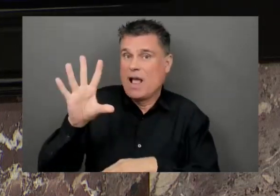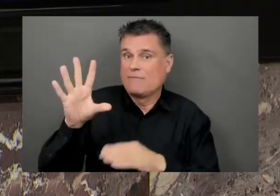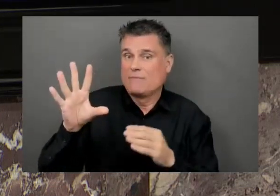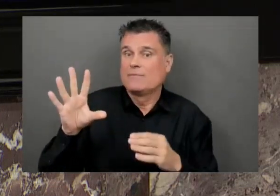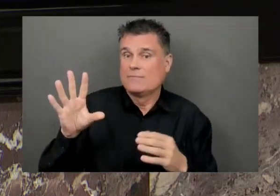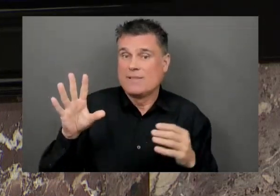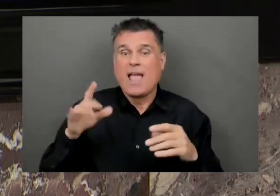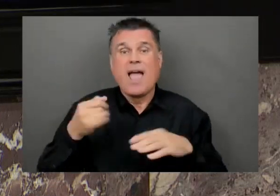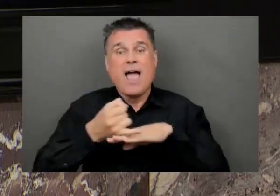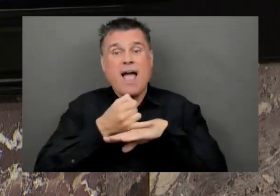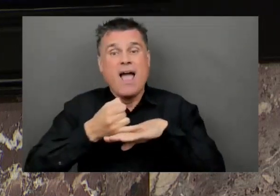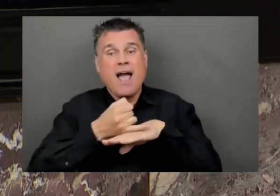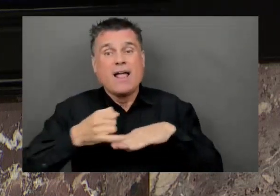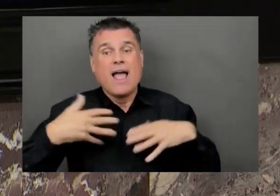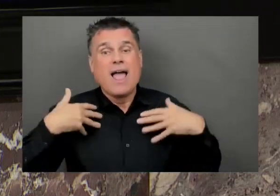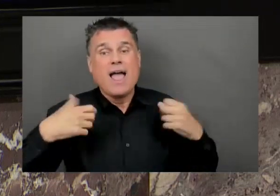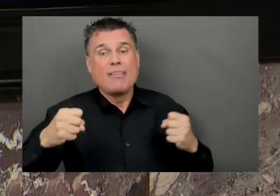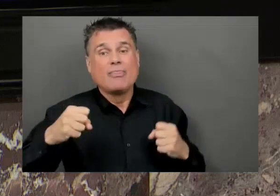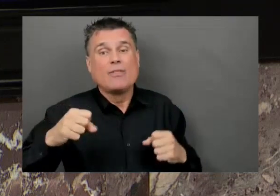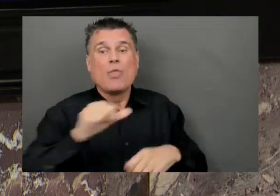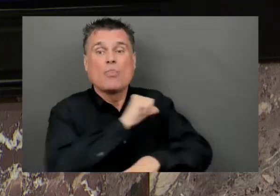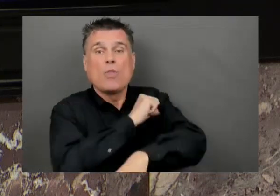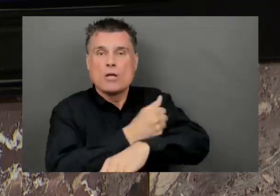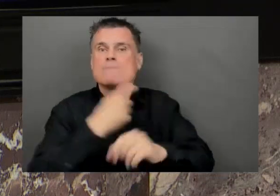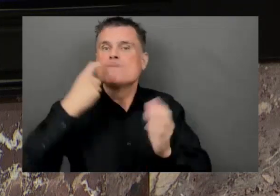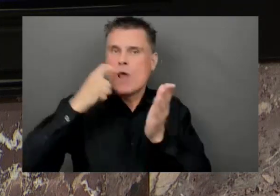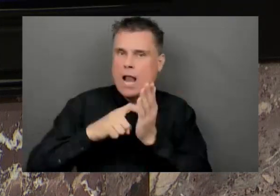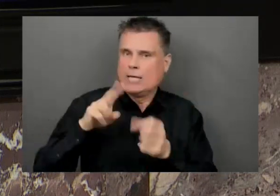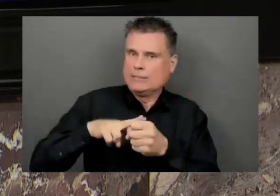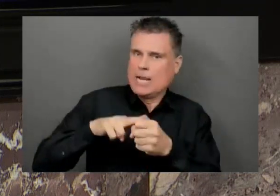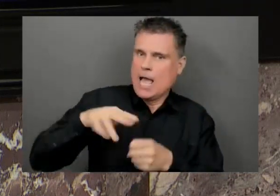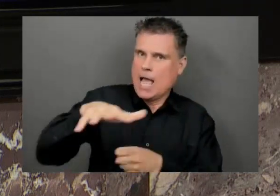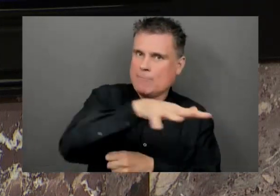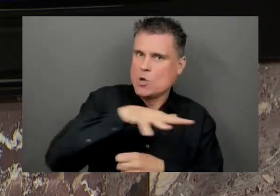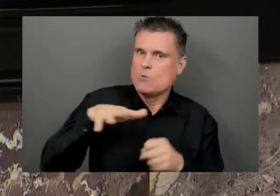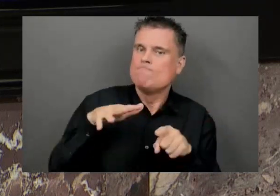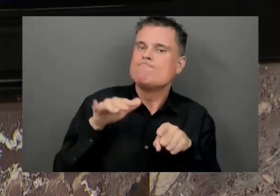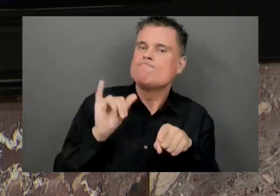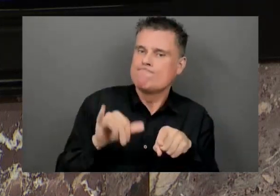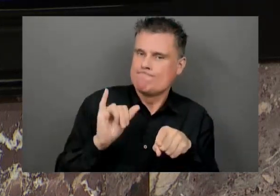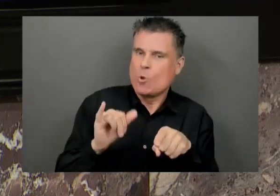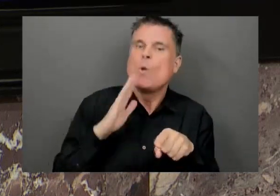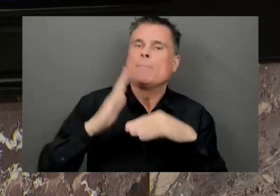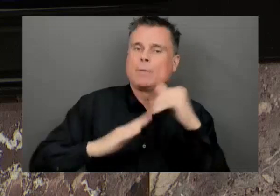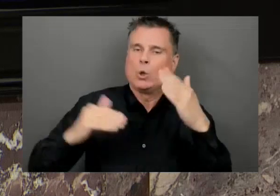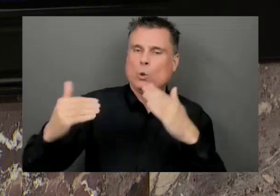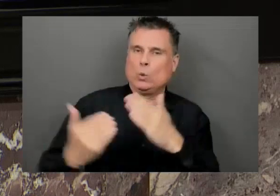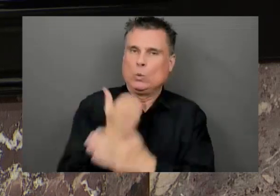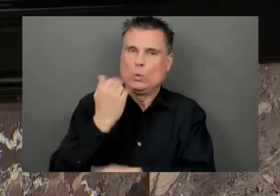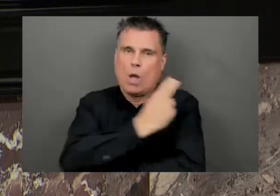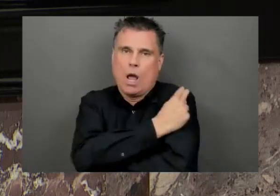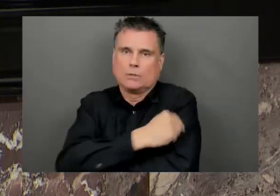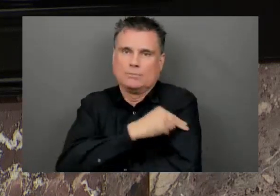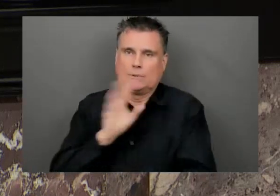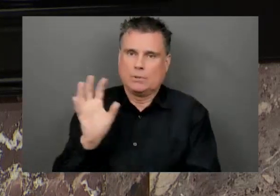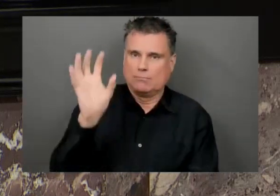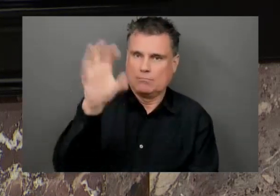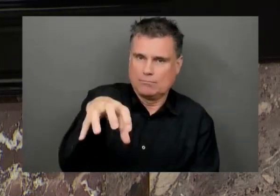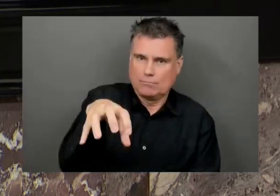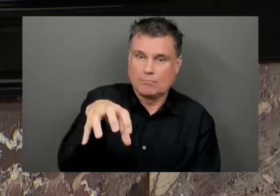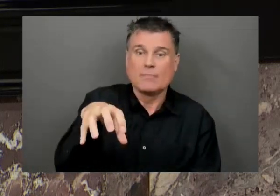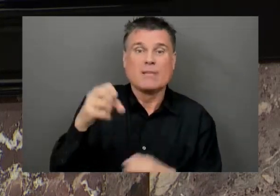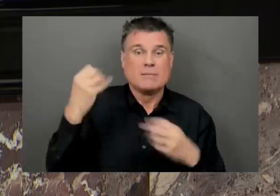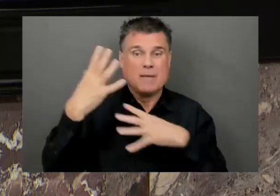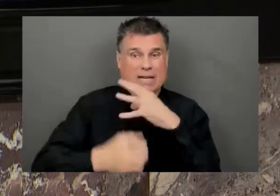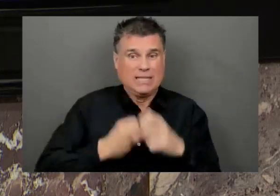new location for a patient tower, but for years, this Minister of Health has been refusing to listen. Instead, the NDP is planning on spending